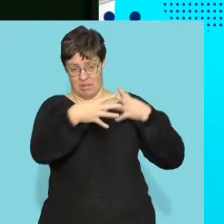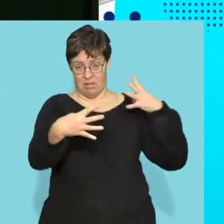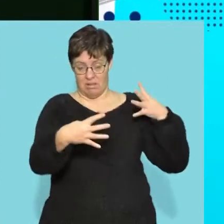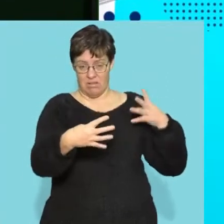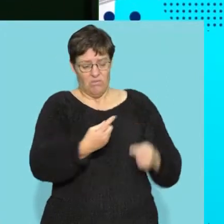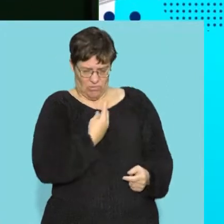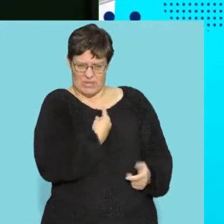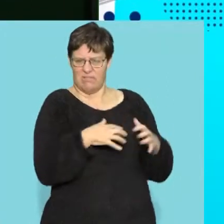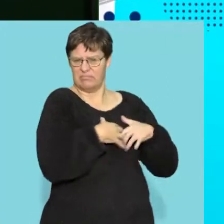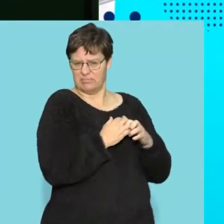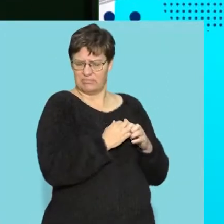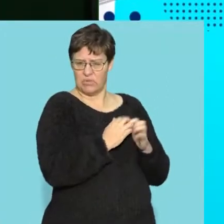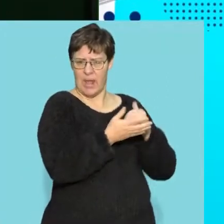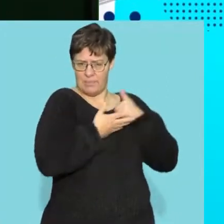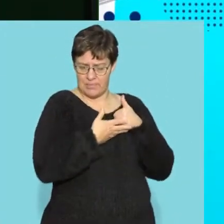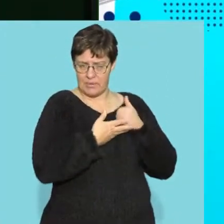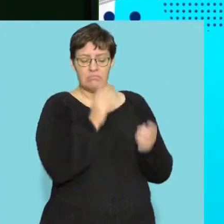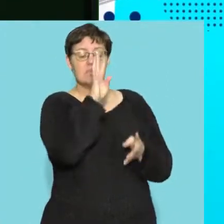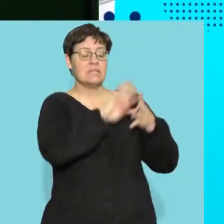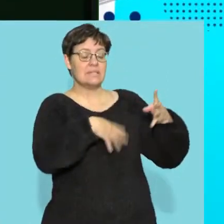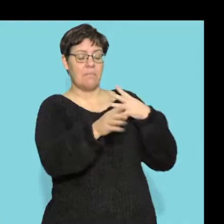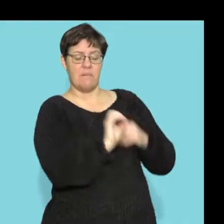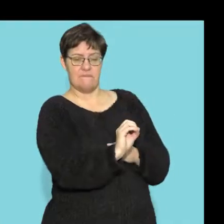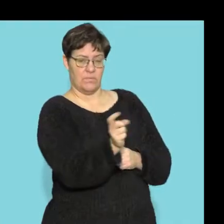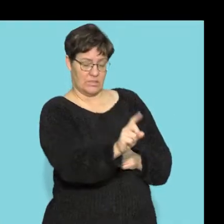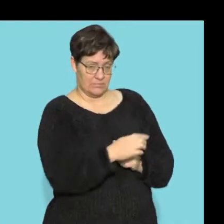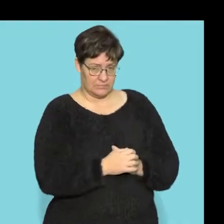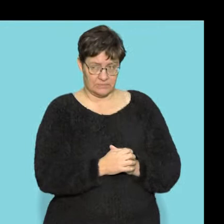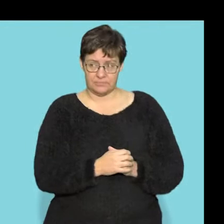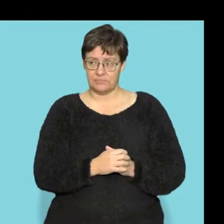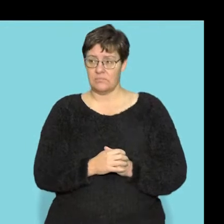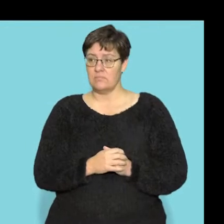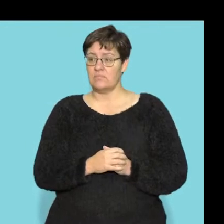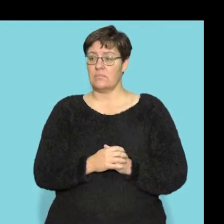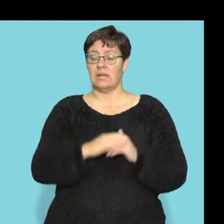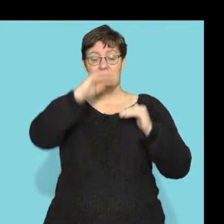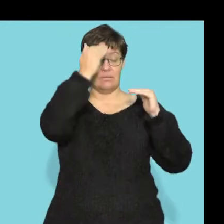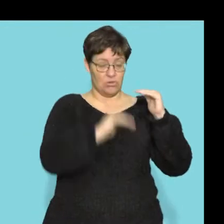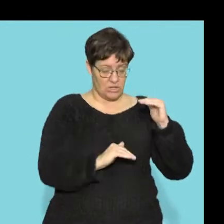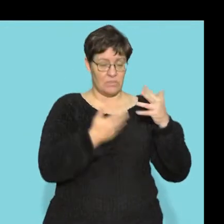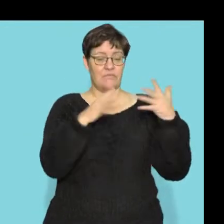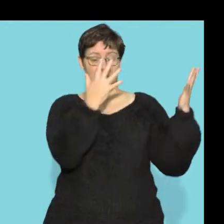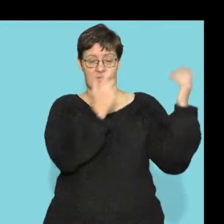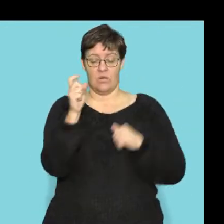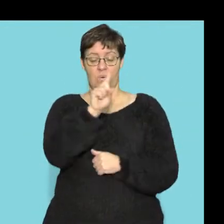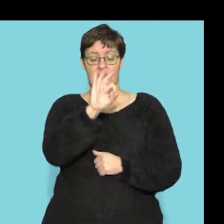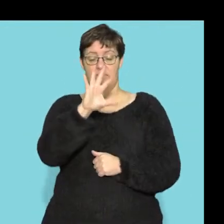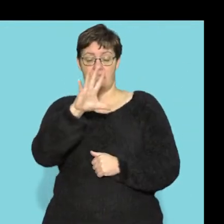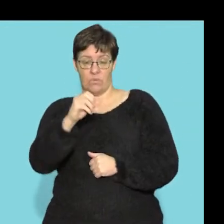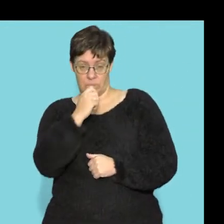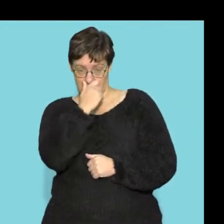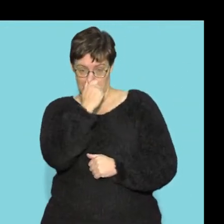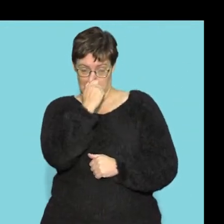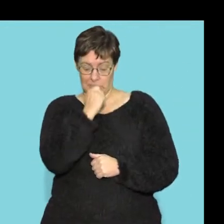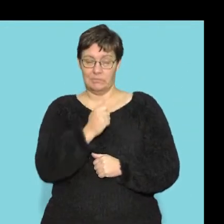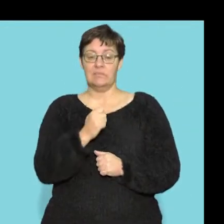yourselves. What do we have in this table? Let's look at it. 1, the depreciation we've calculated was the 1,350.